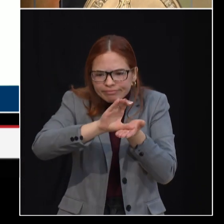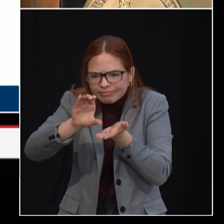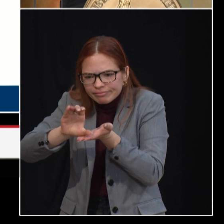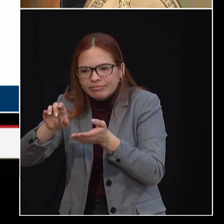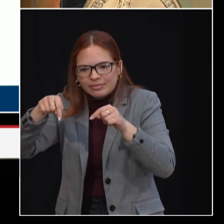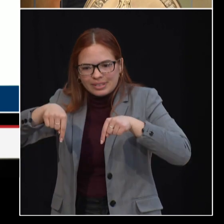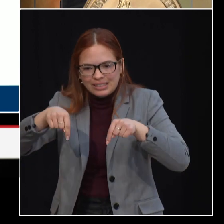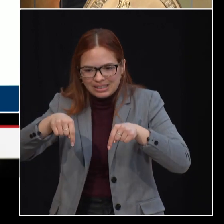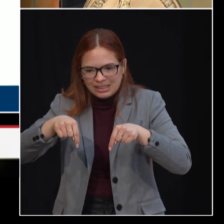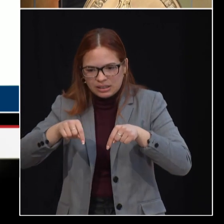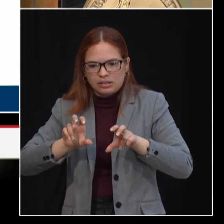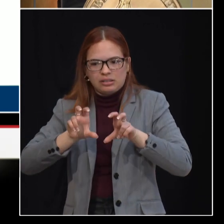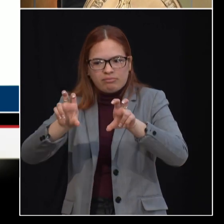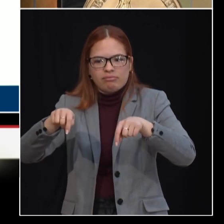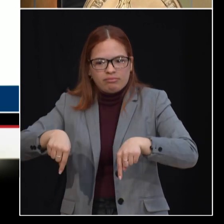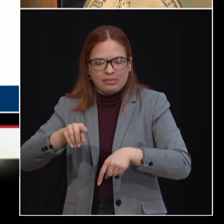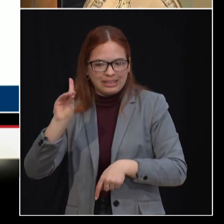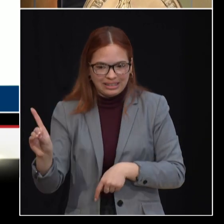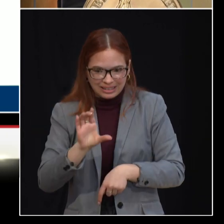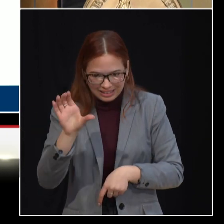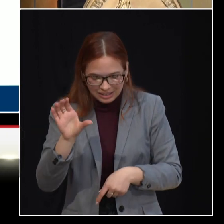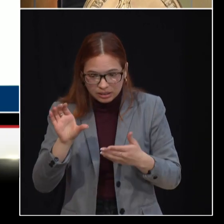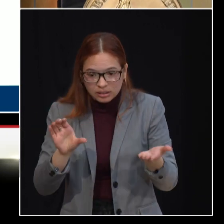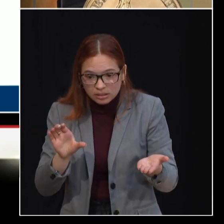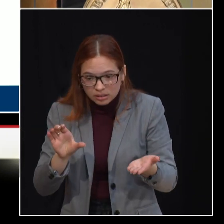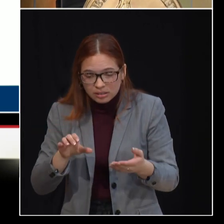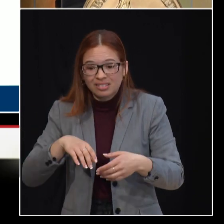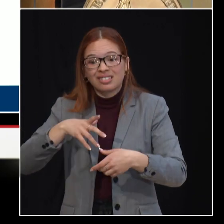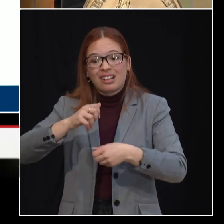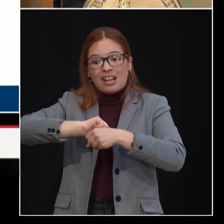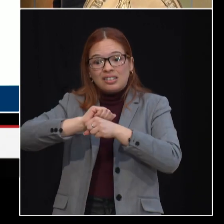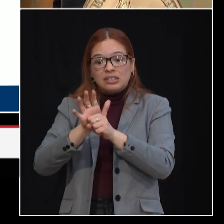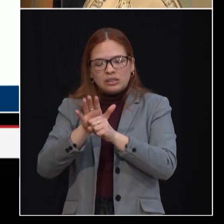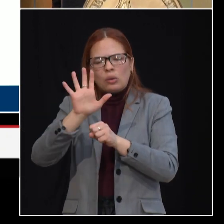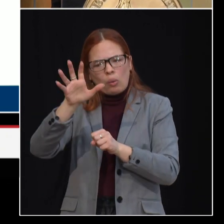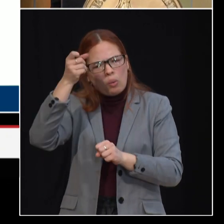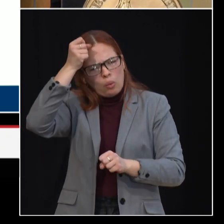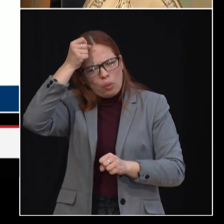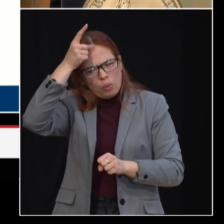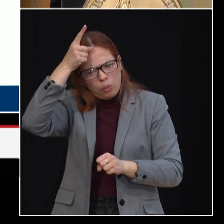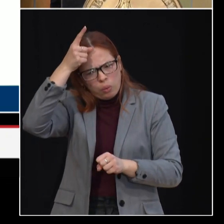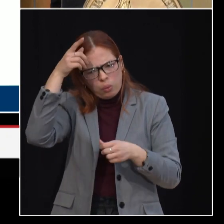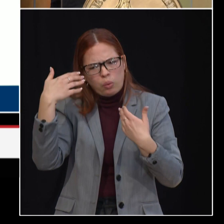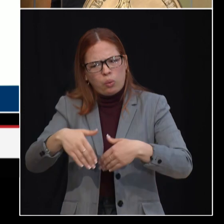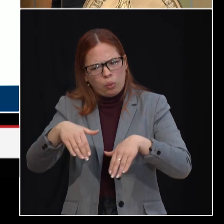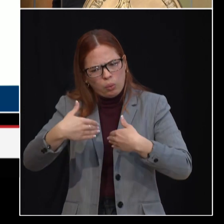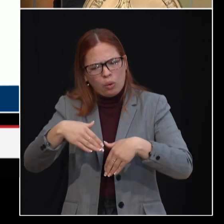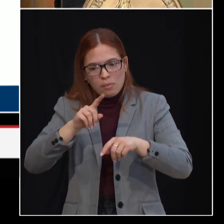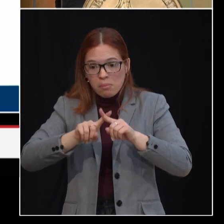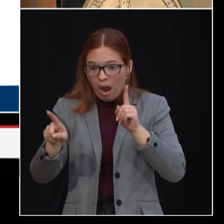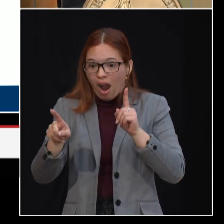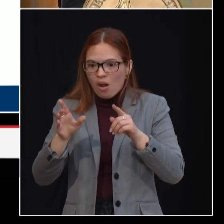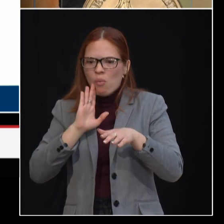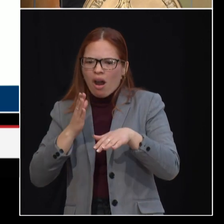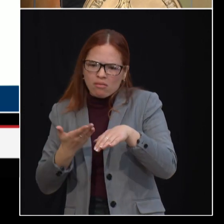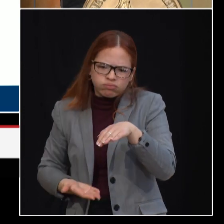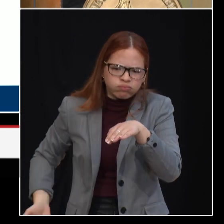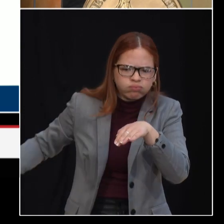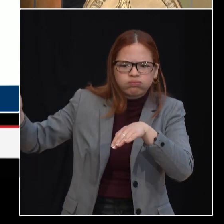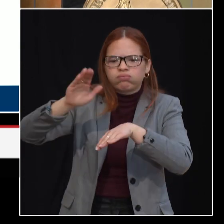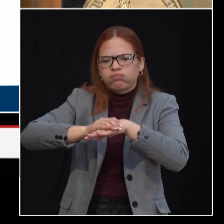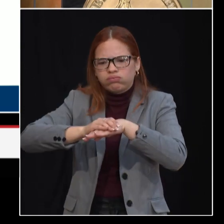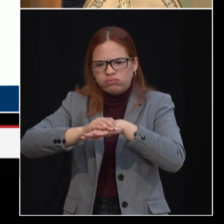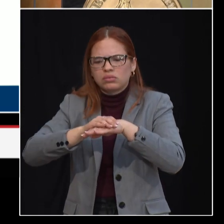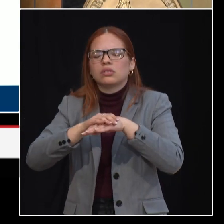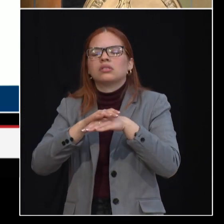COVID-19 pandemic, we anticipate this number will only go up from here. We should have our 2022 numbers shortly.